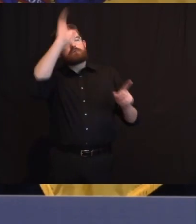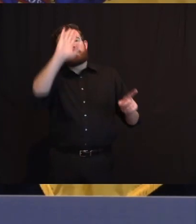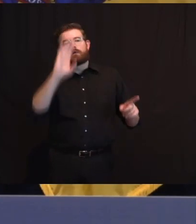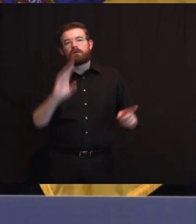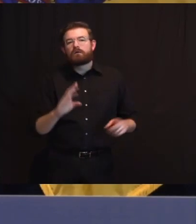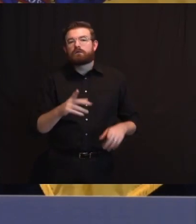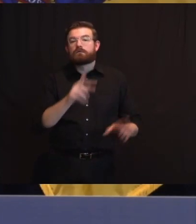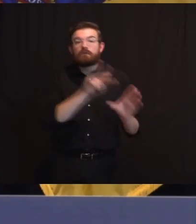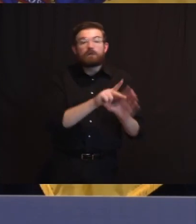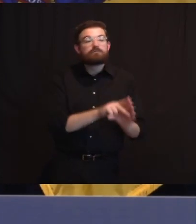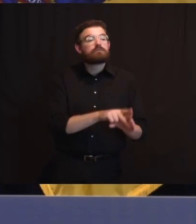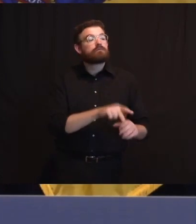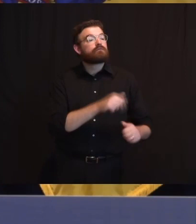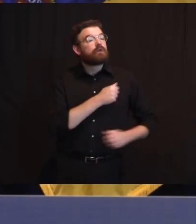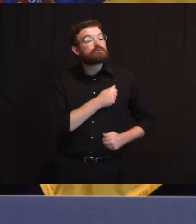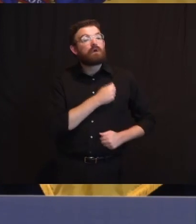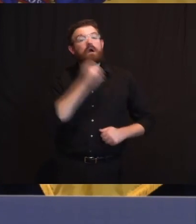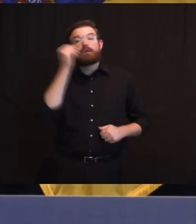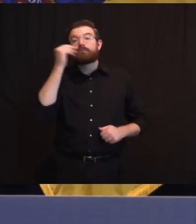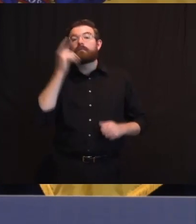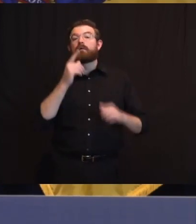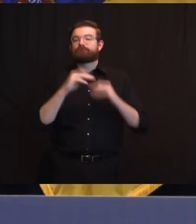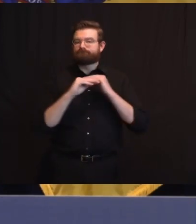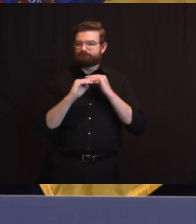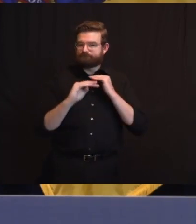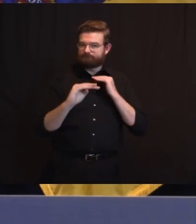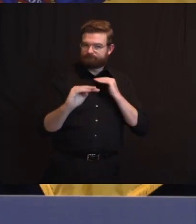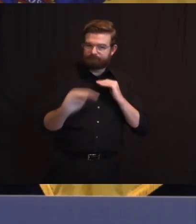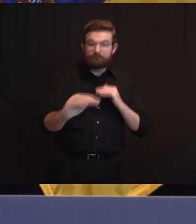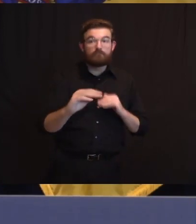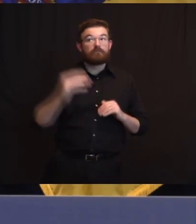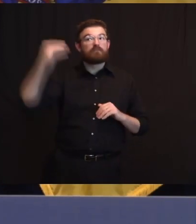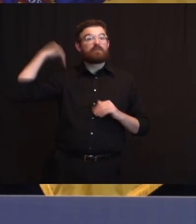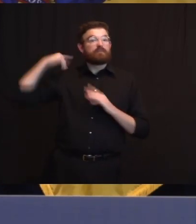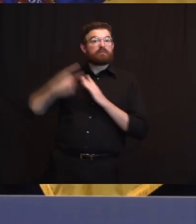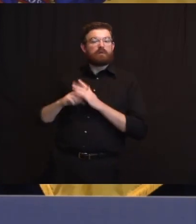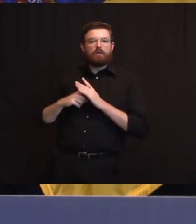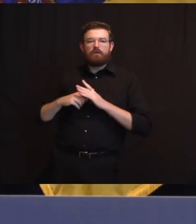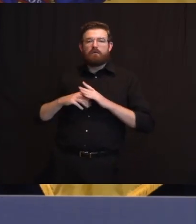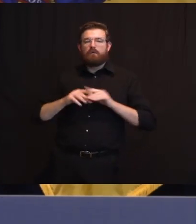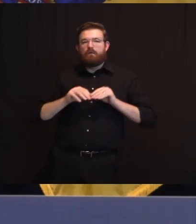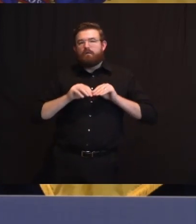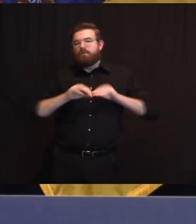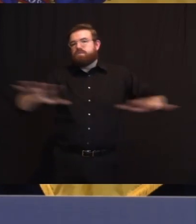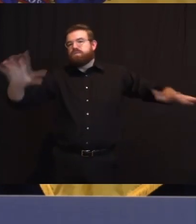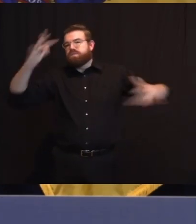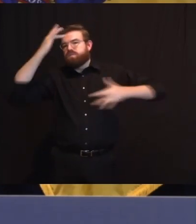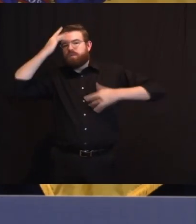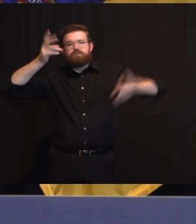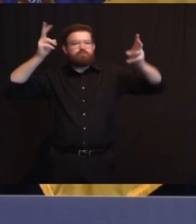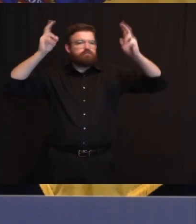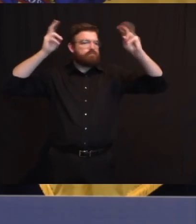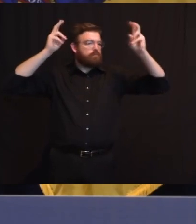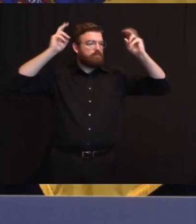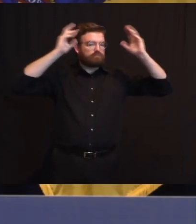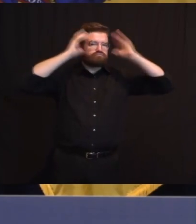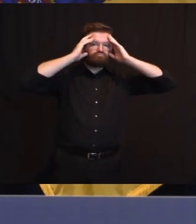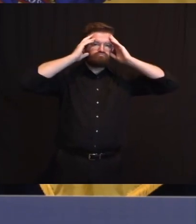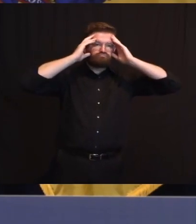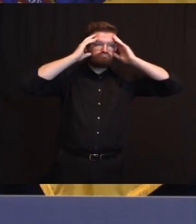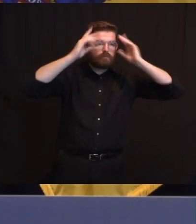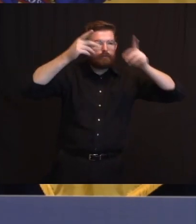stay that way because they were devastated. Mm-hmm. They were devastated. The veteran homes number, particularly Paramus and Menlo Park,